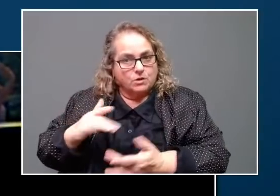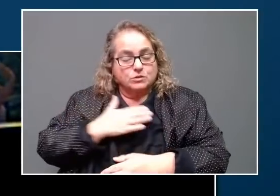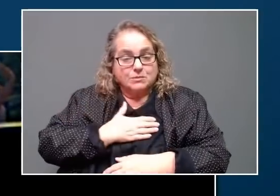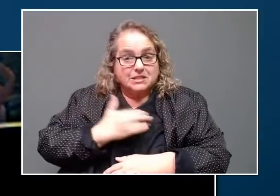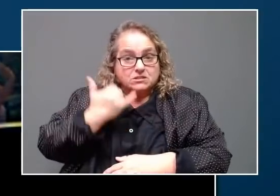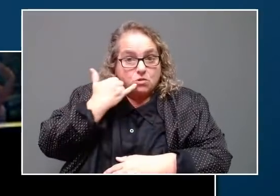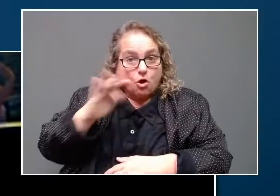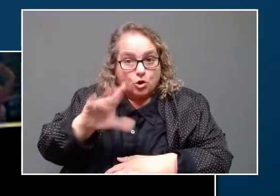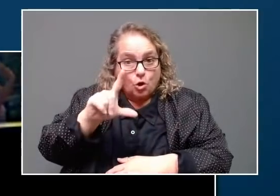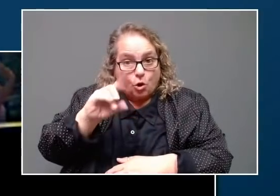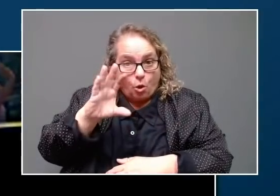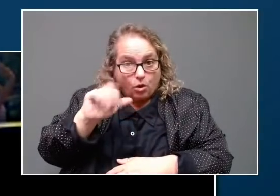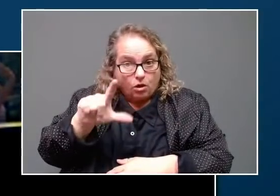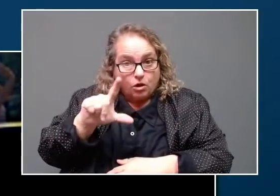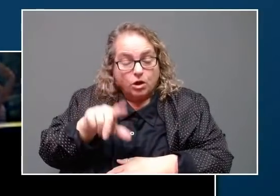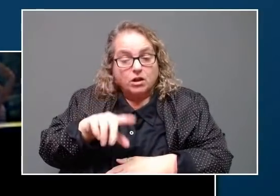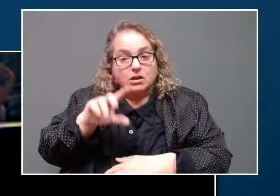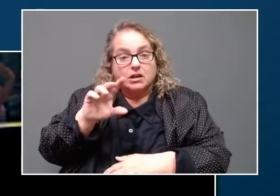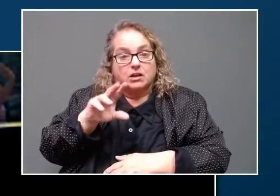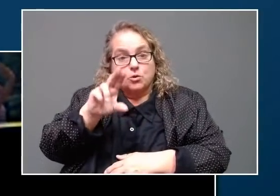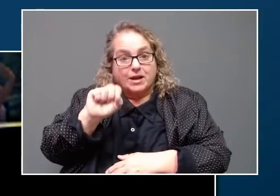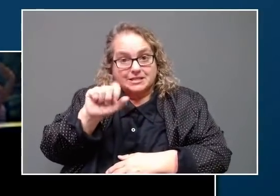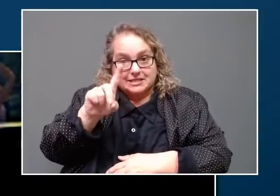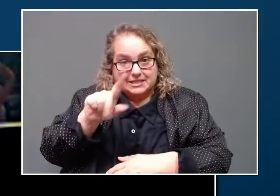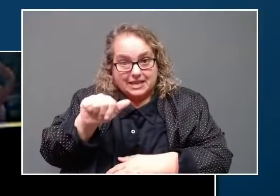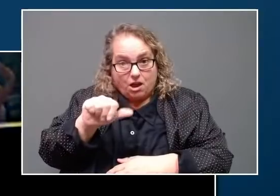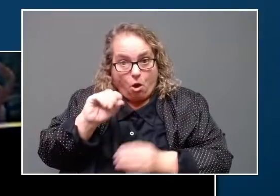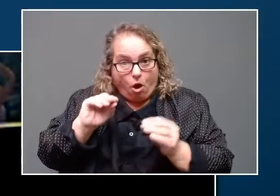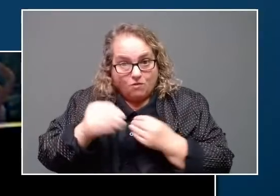any assistance. Thank you for this opportunity for me to